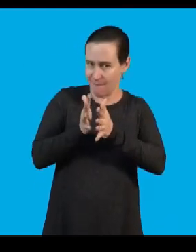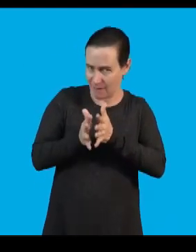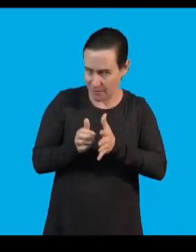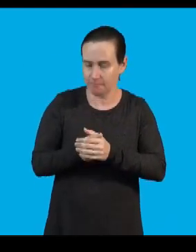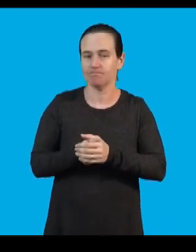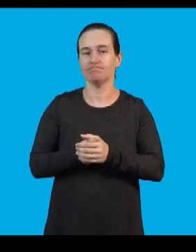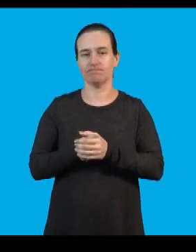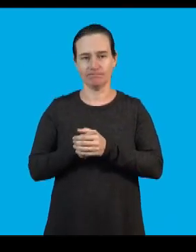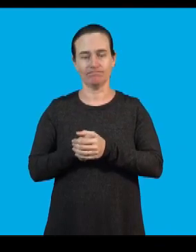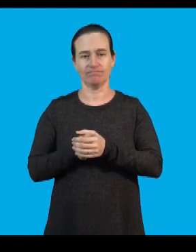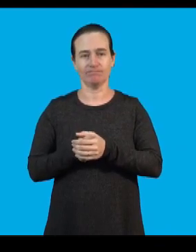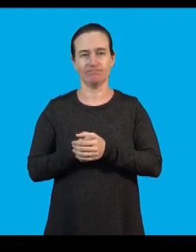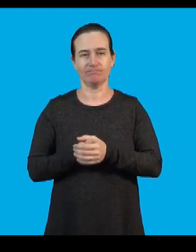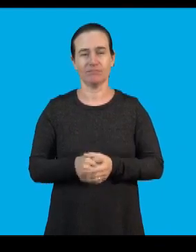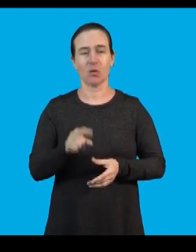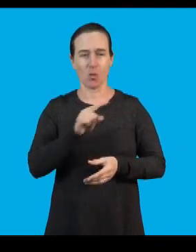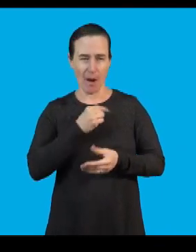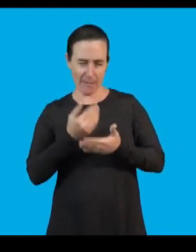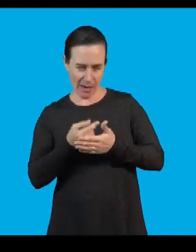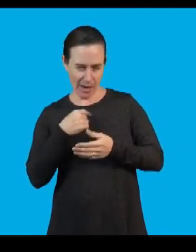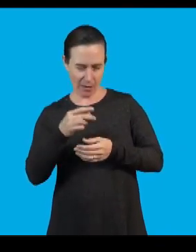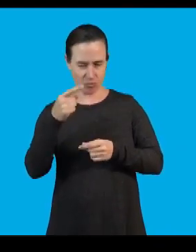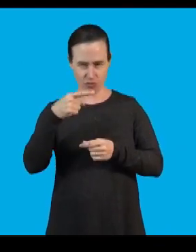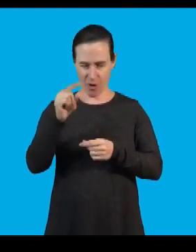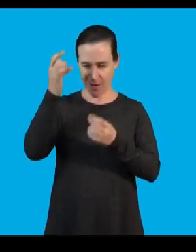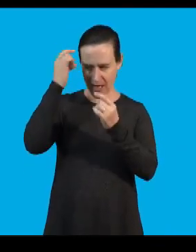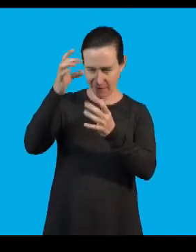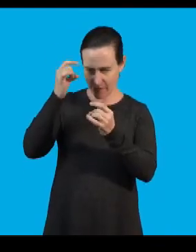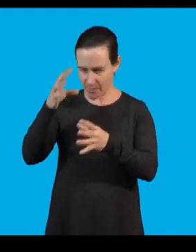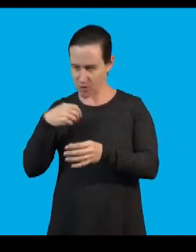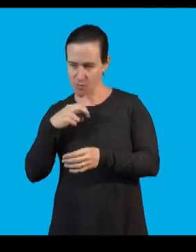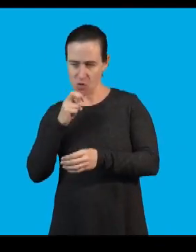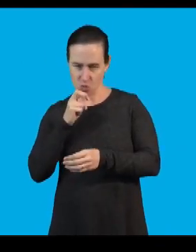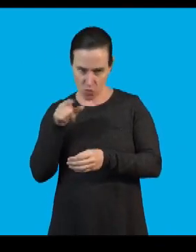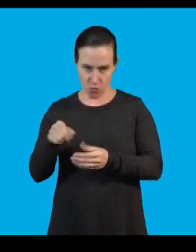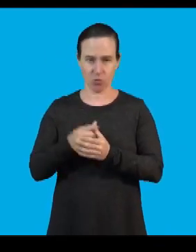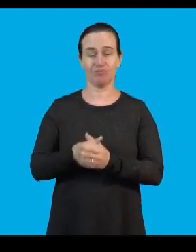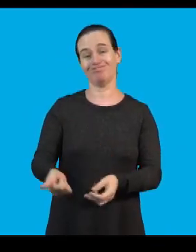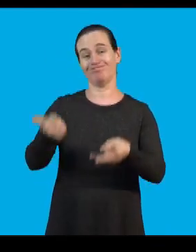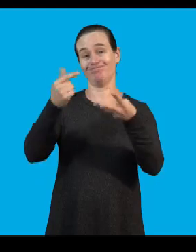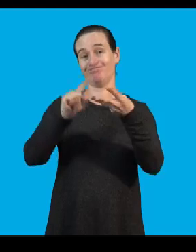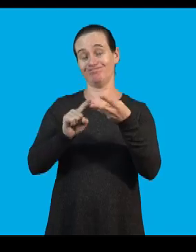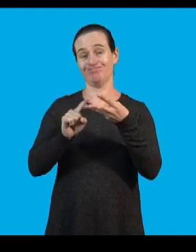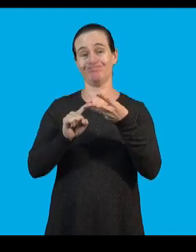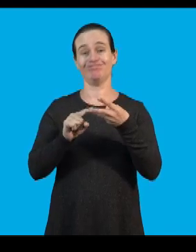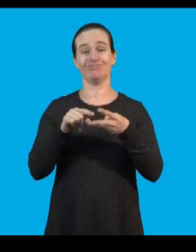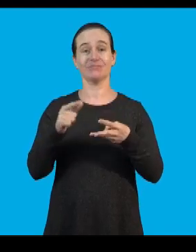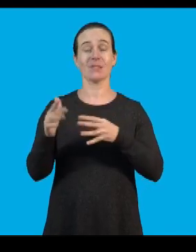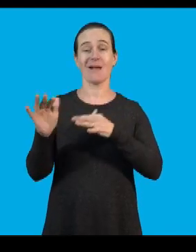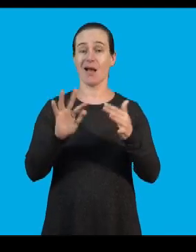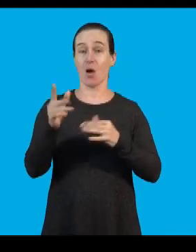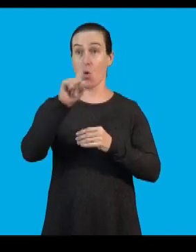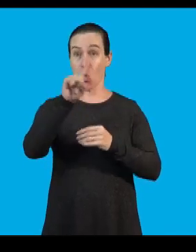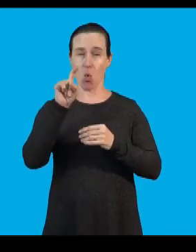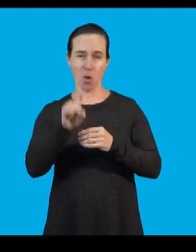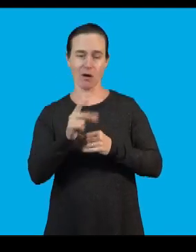read a text carefully so that you extract information that is required of you, all right? Then